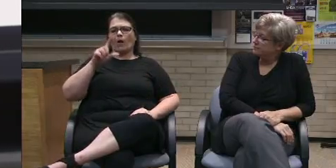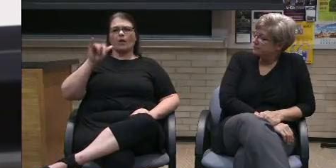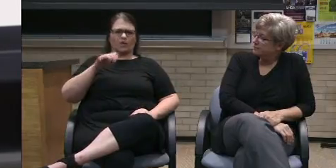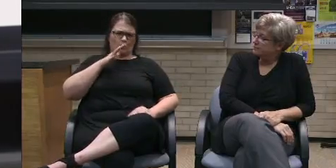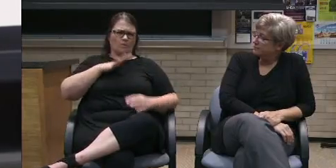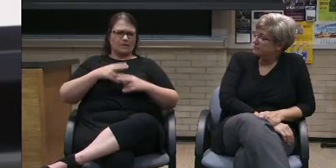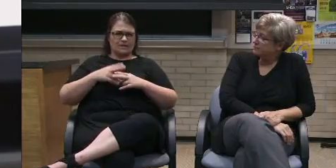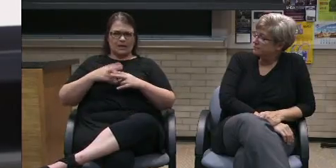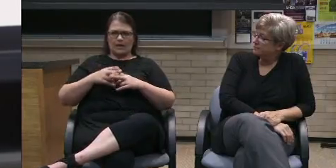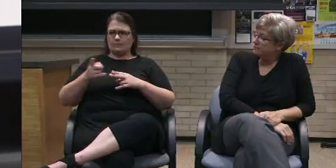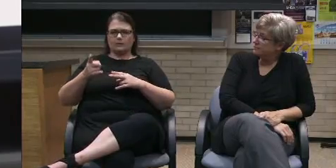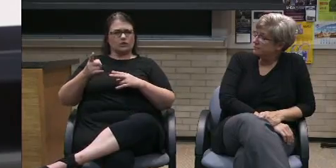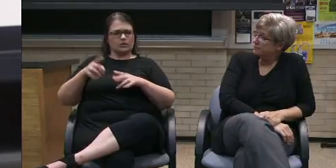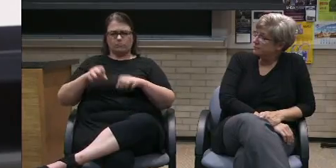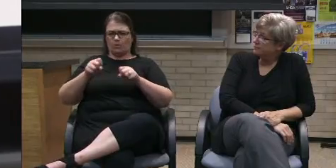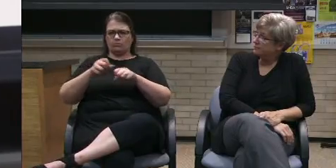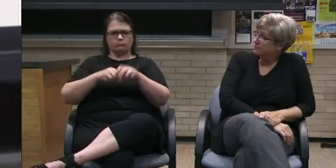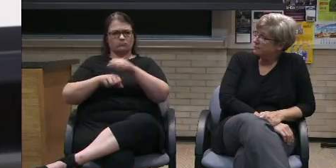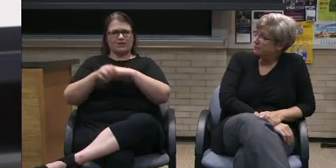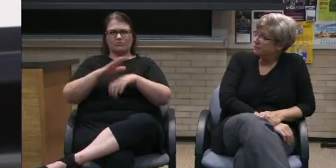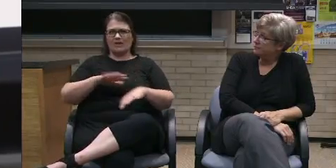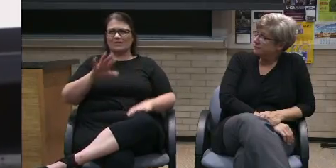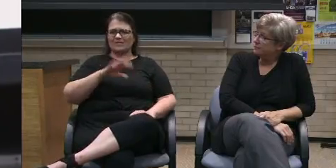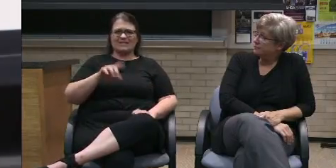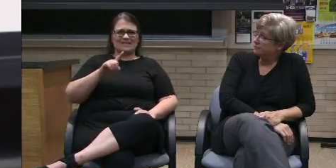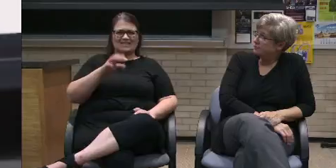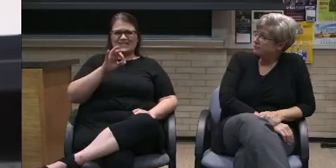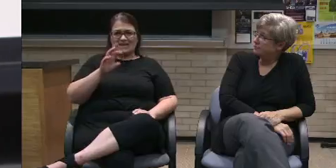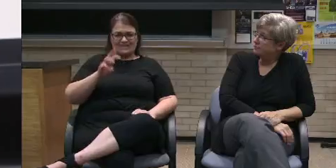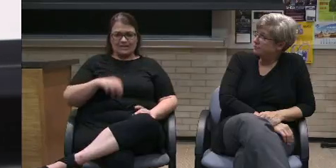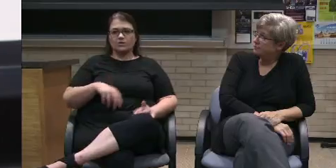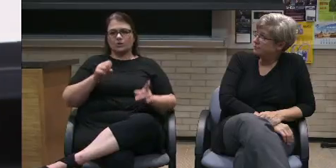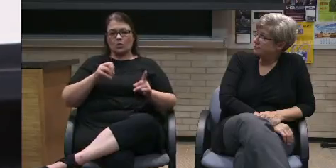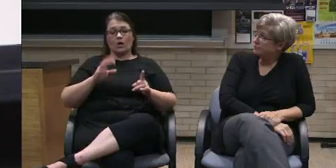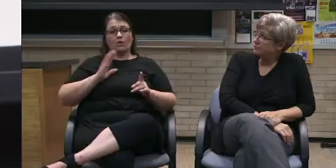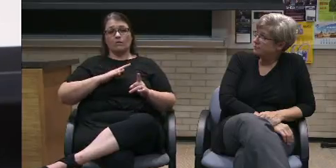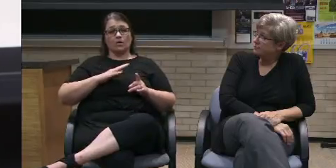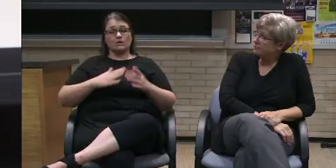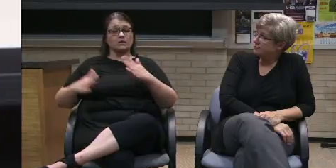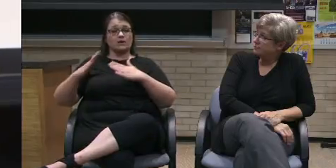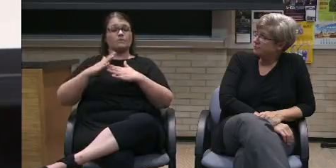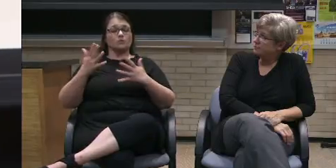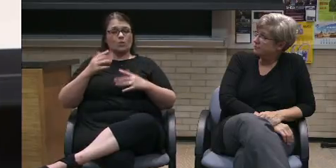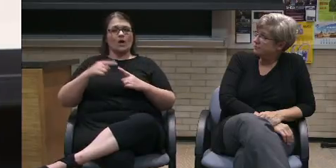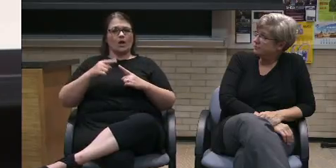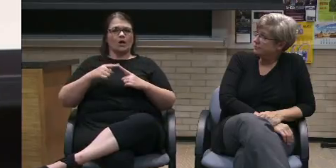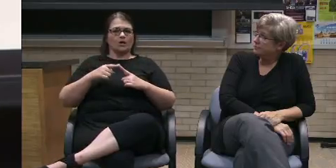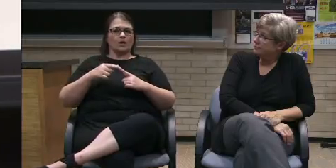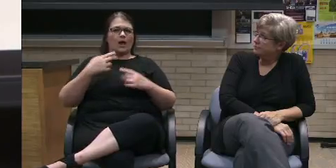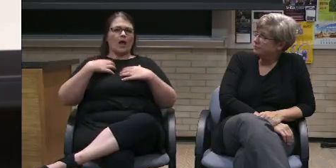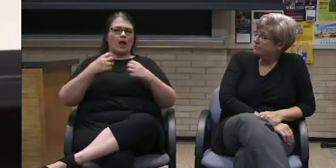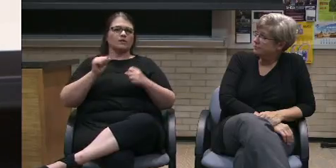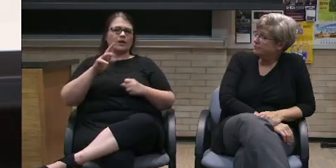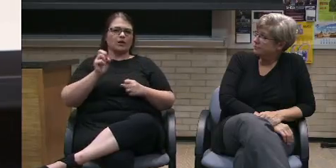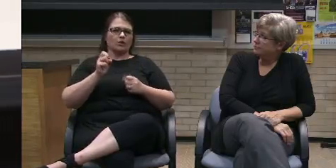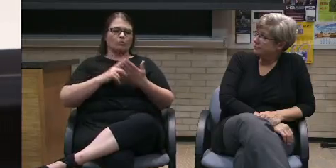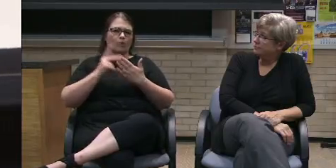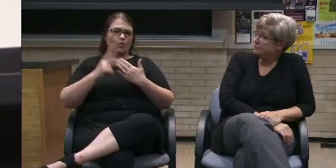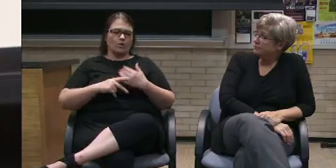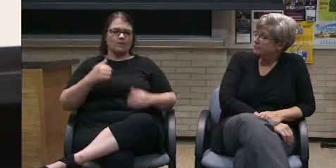in around '06. So it's been, our largest online program is healthcare administration with 247 students. And